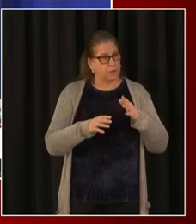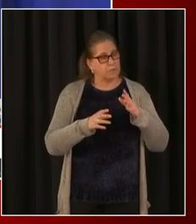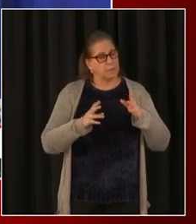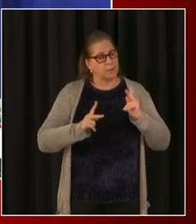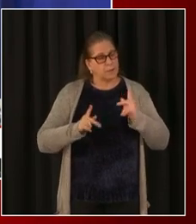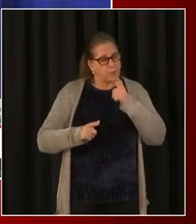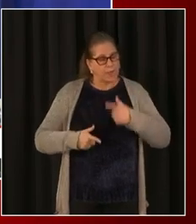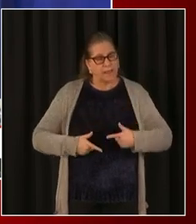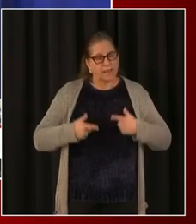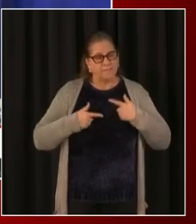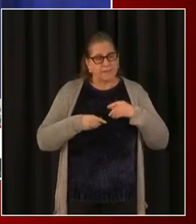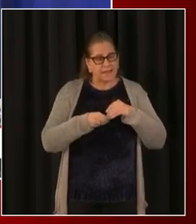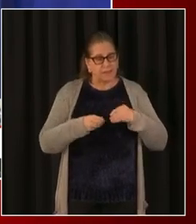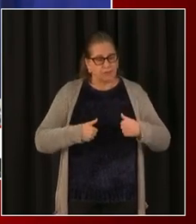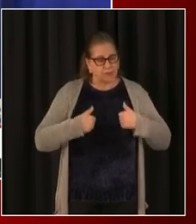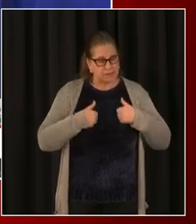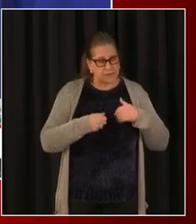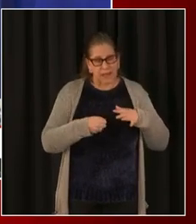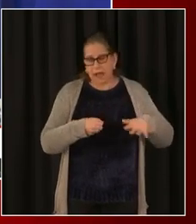neighborhood.